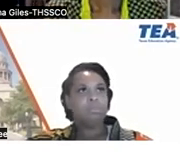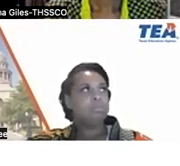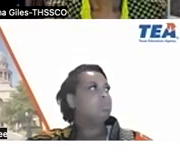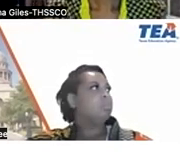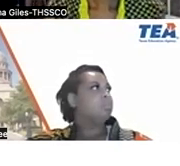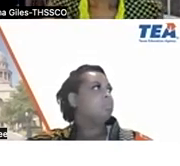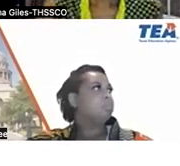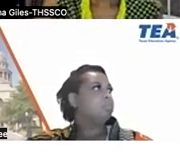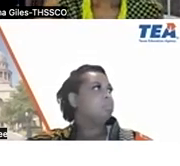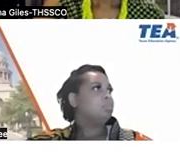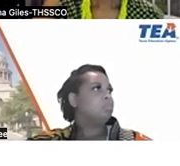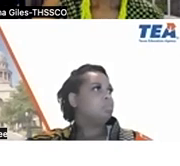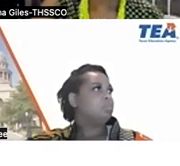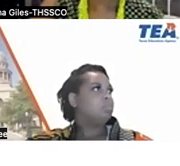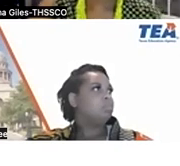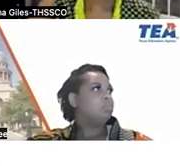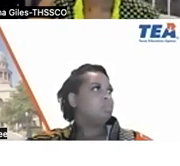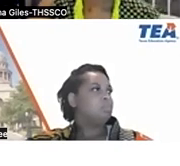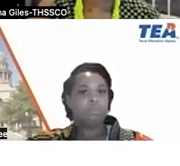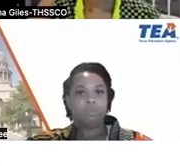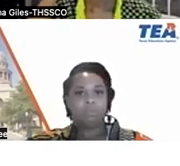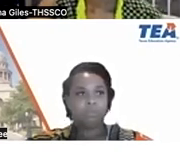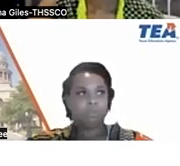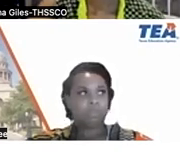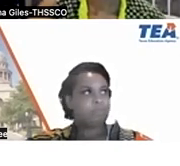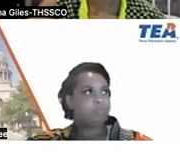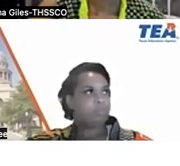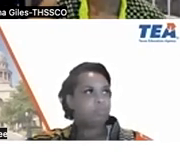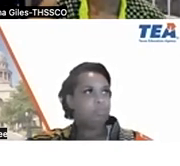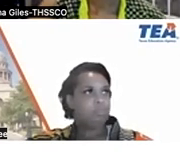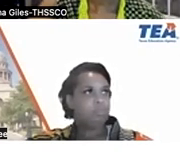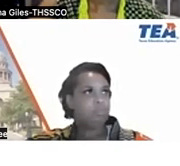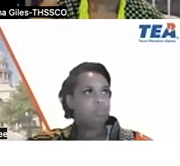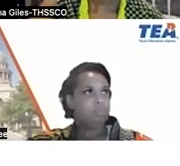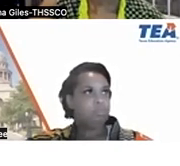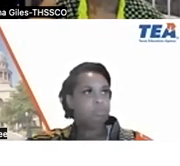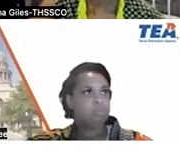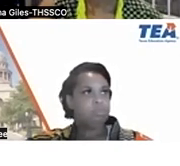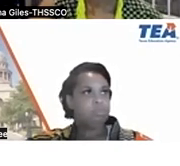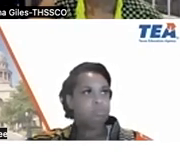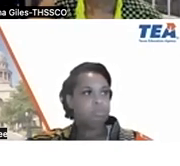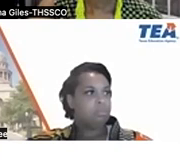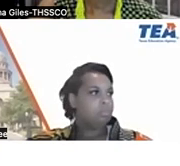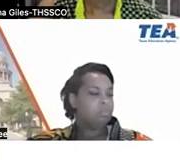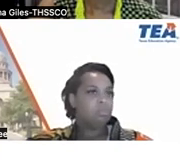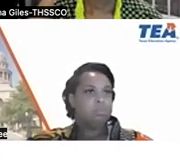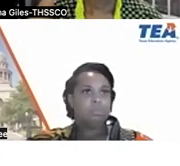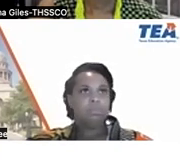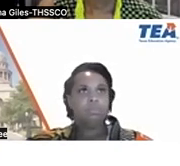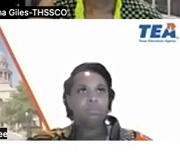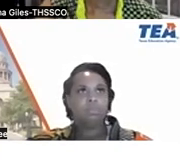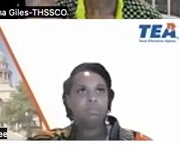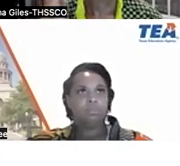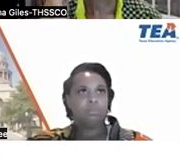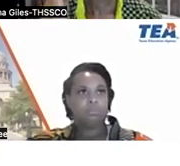Thanks, Kate. For our next activity, we're going to assess how often the Texas Early Learning System